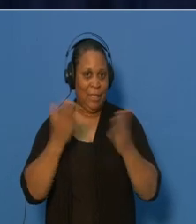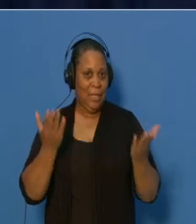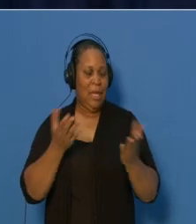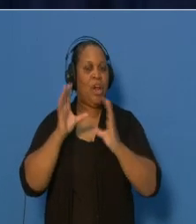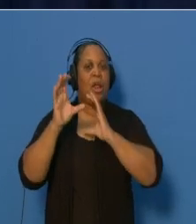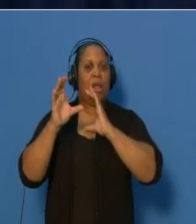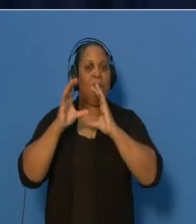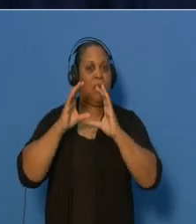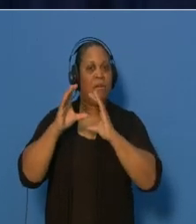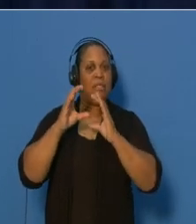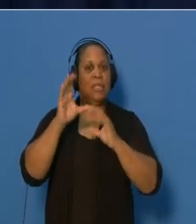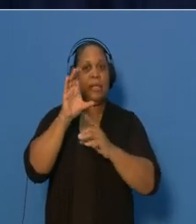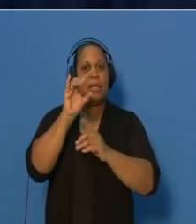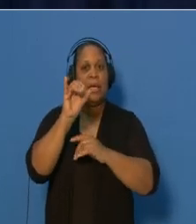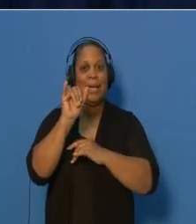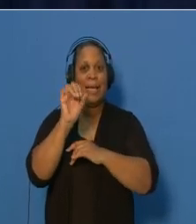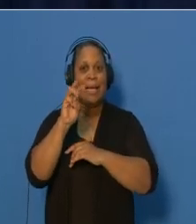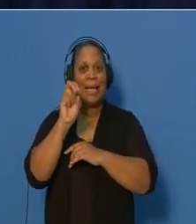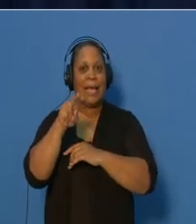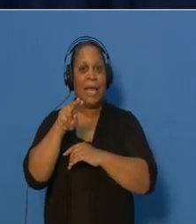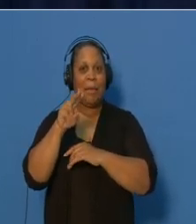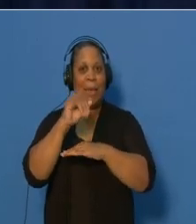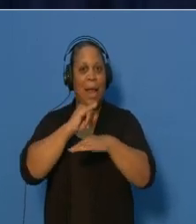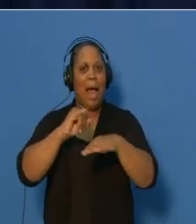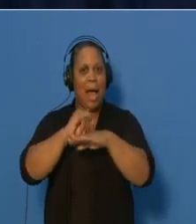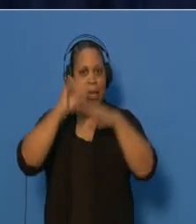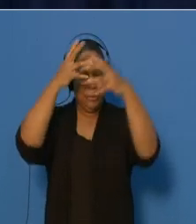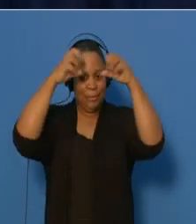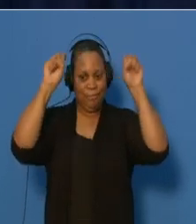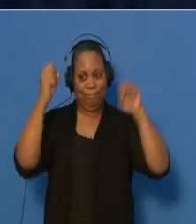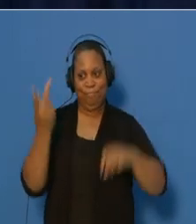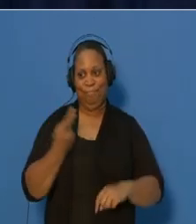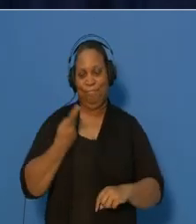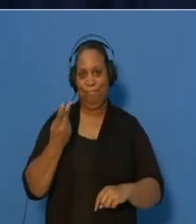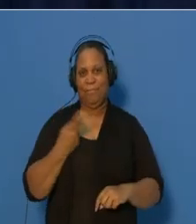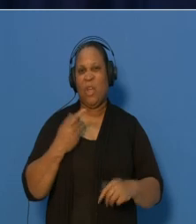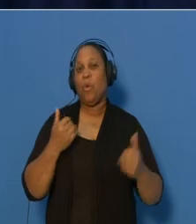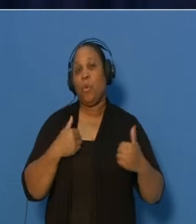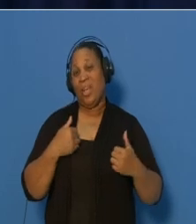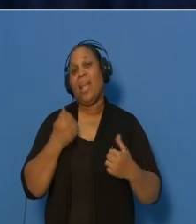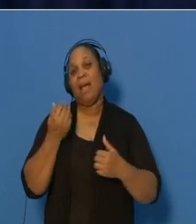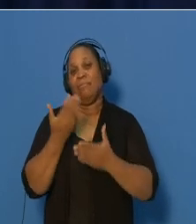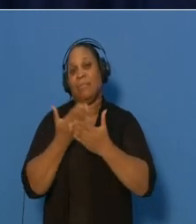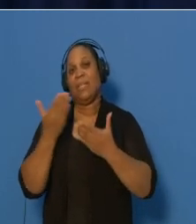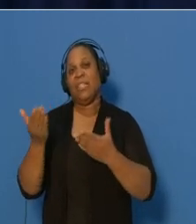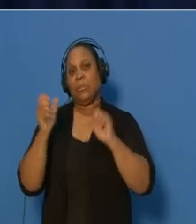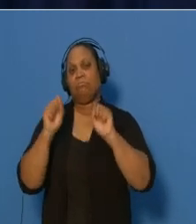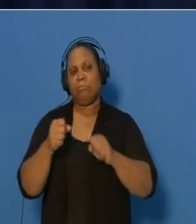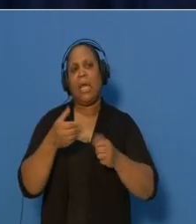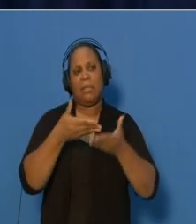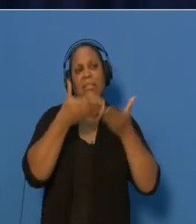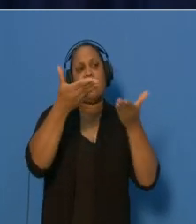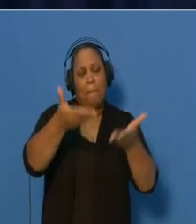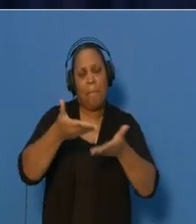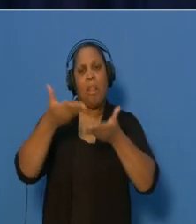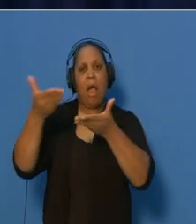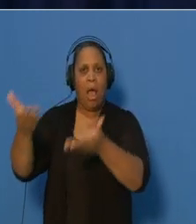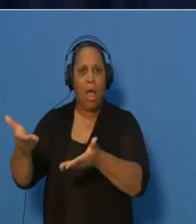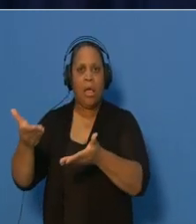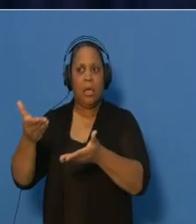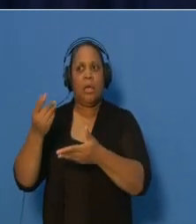Premier of the Cayman Islands and myself was the fact that there are certain things that we have which we may be able to supply, because one of the things of which we